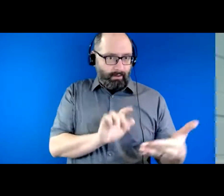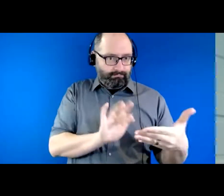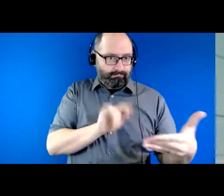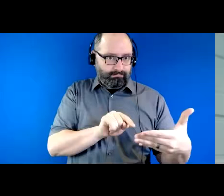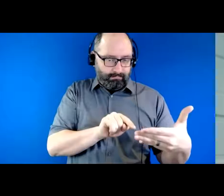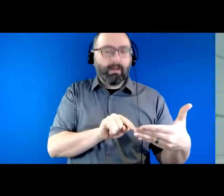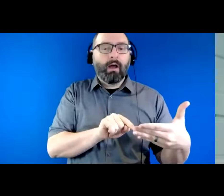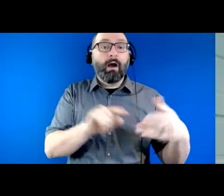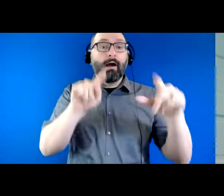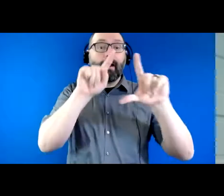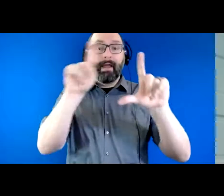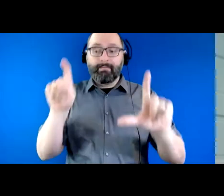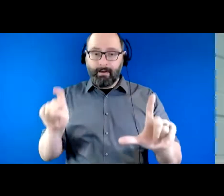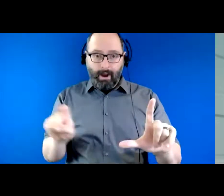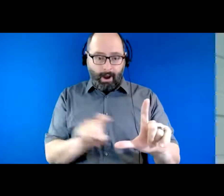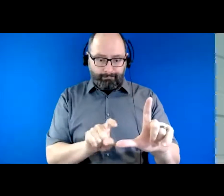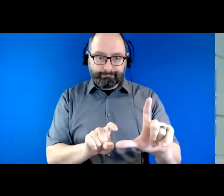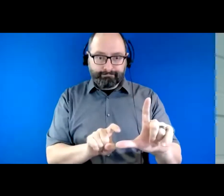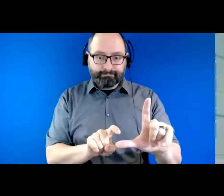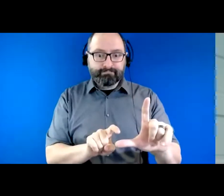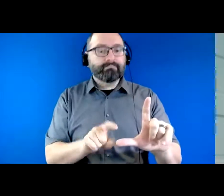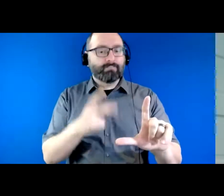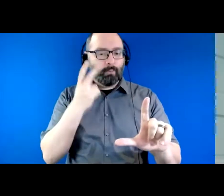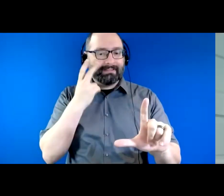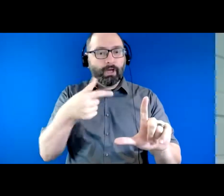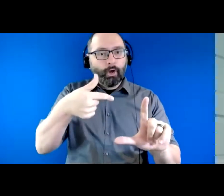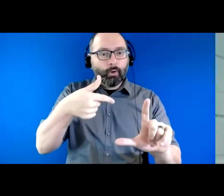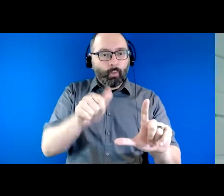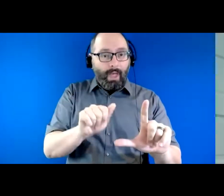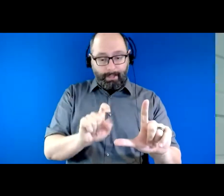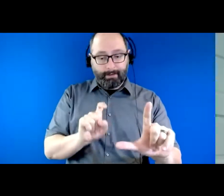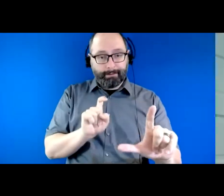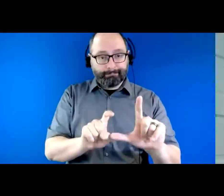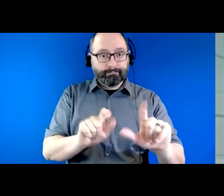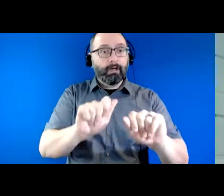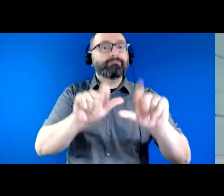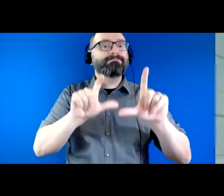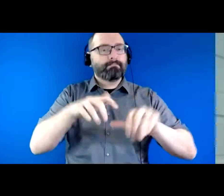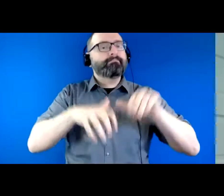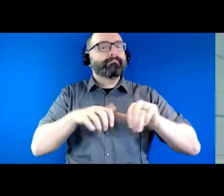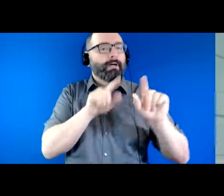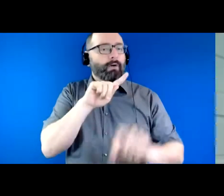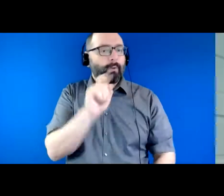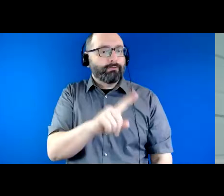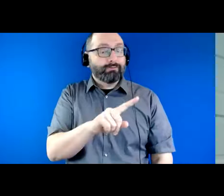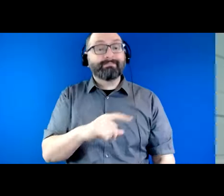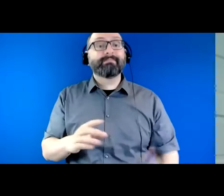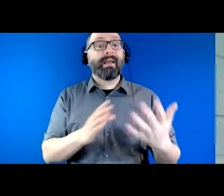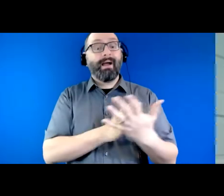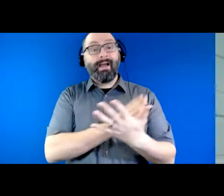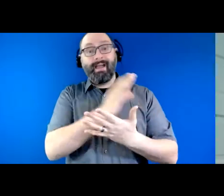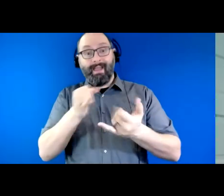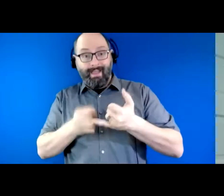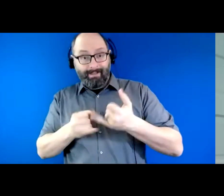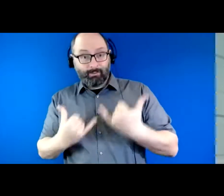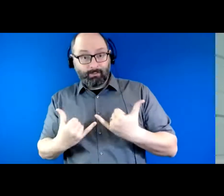can find by hovering your mouse at the bottom of the screen and then clicking on the Q&A button. We'll have time at the end of today's talk to